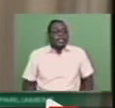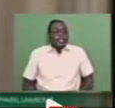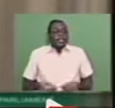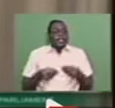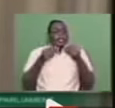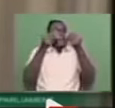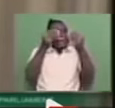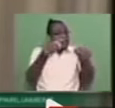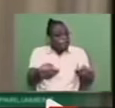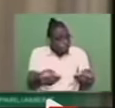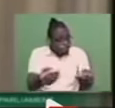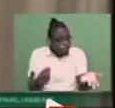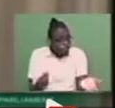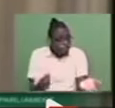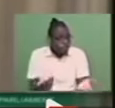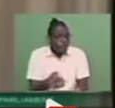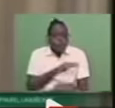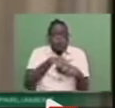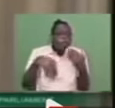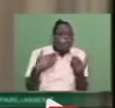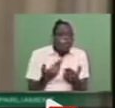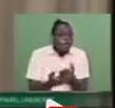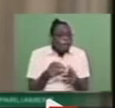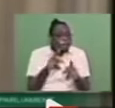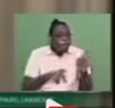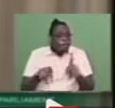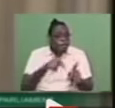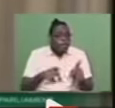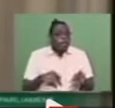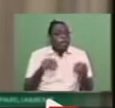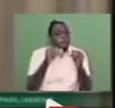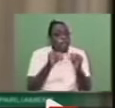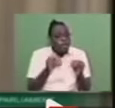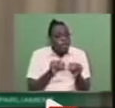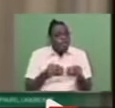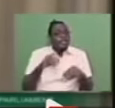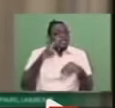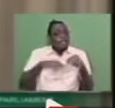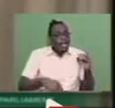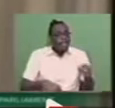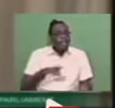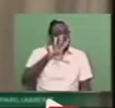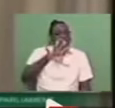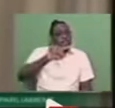the breadline, as well as the thousands of citizens who are dependent